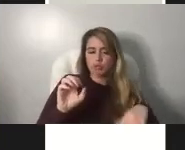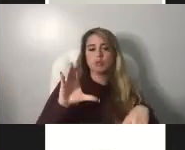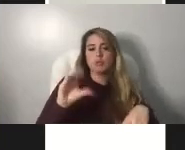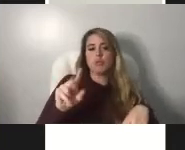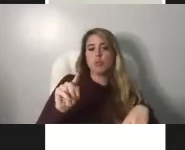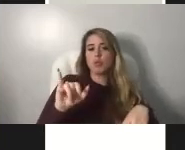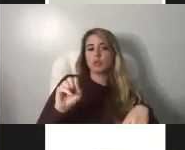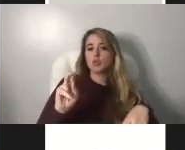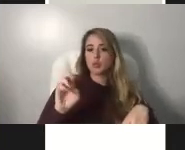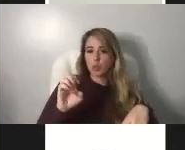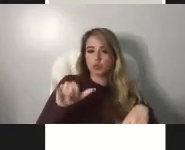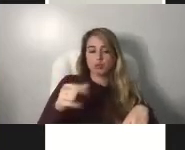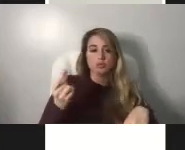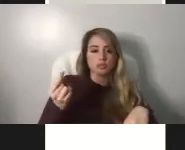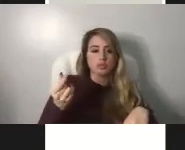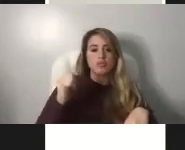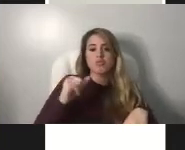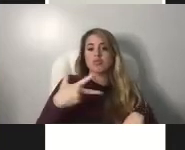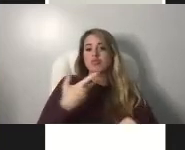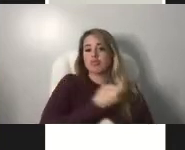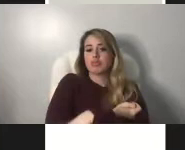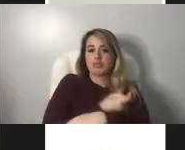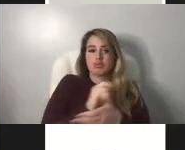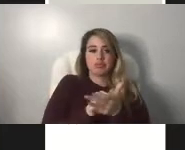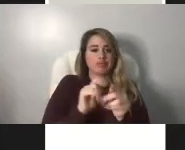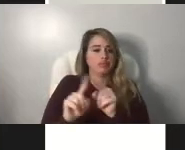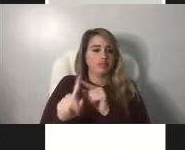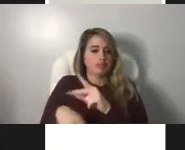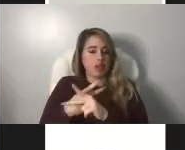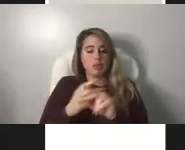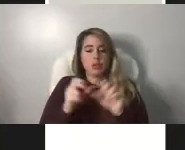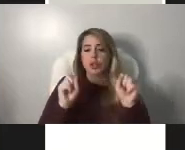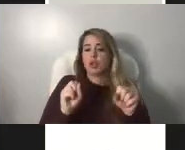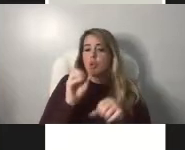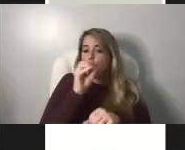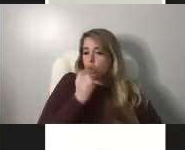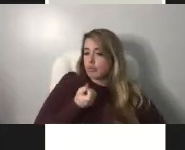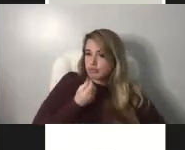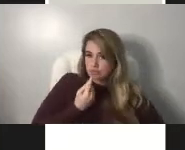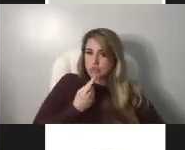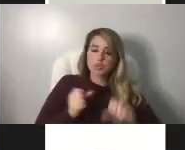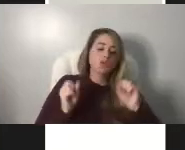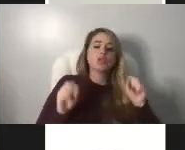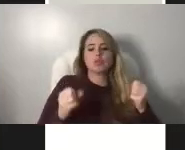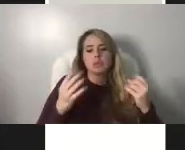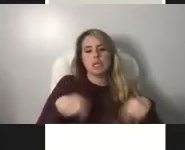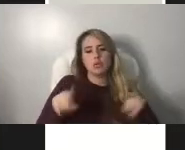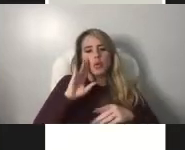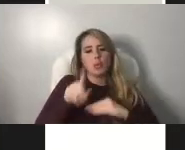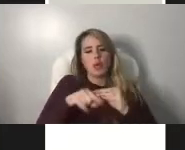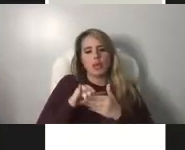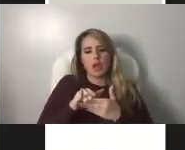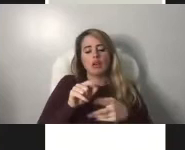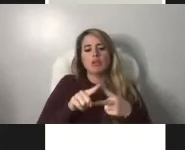Cortisone is comes in different forms. It can be taken orally. Many of you know about this, or it can be injected